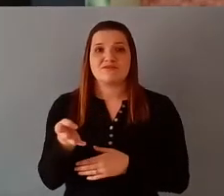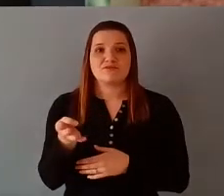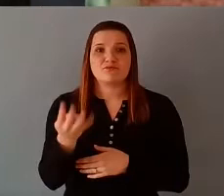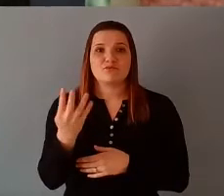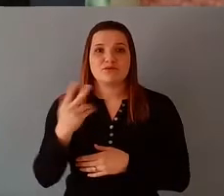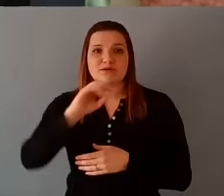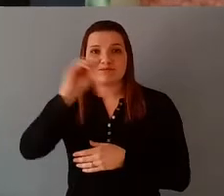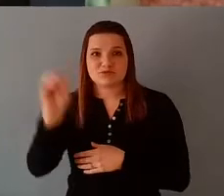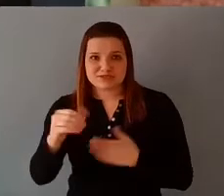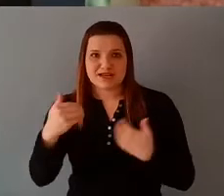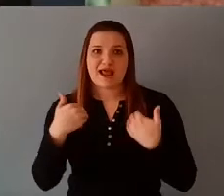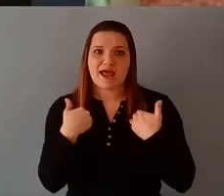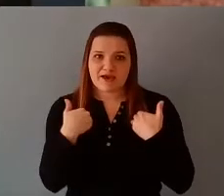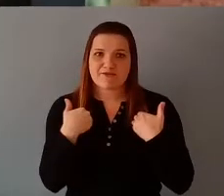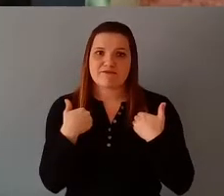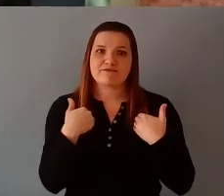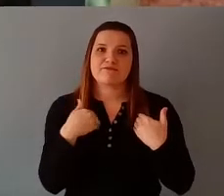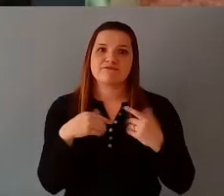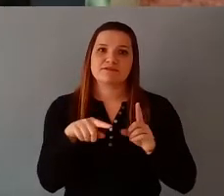of COVID.